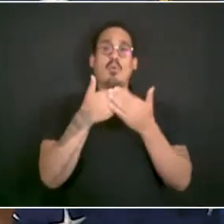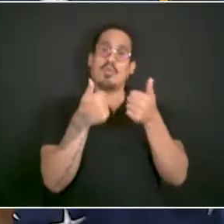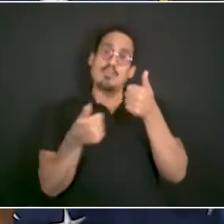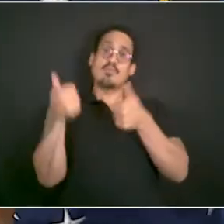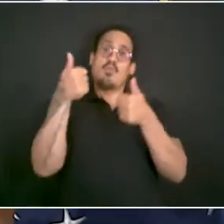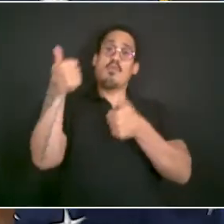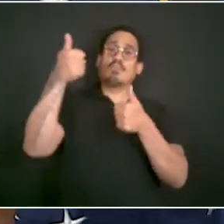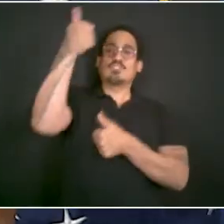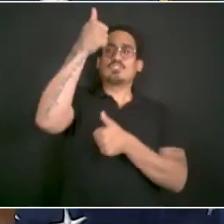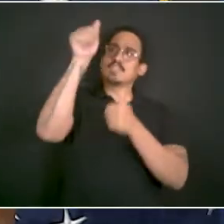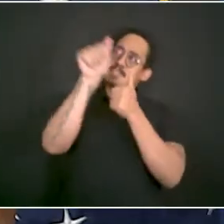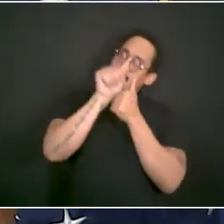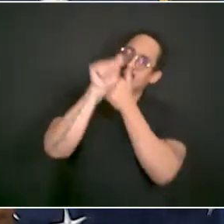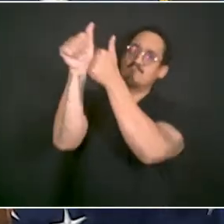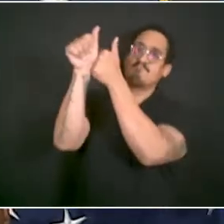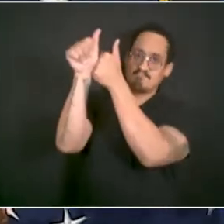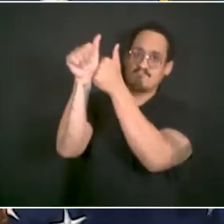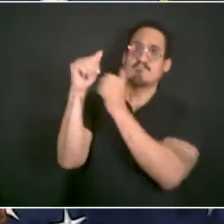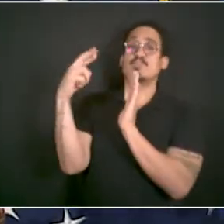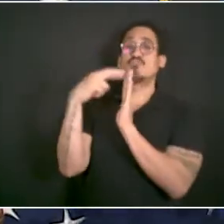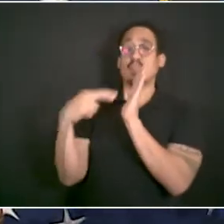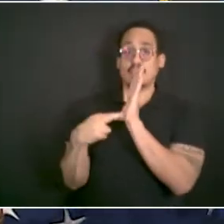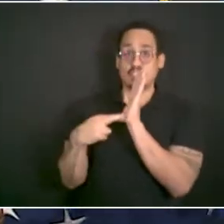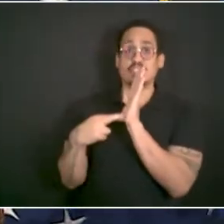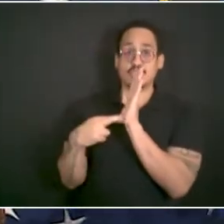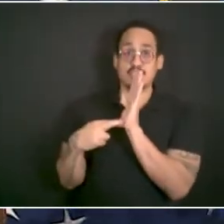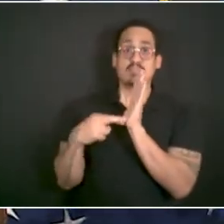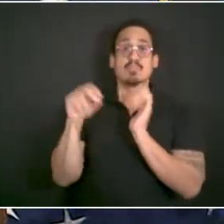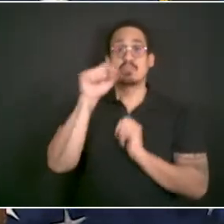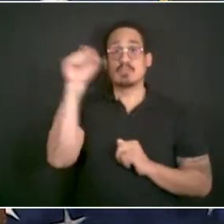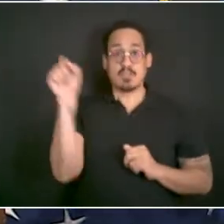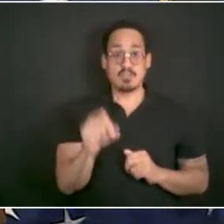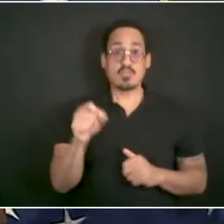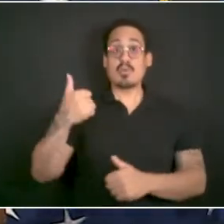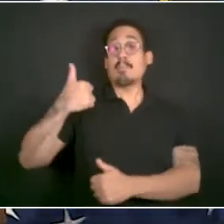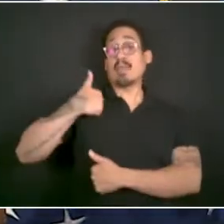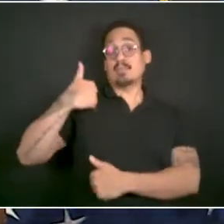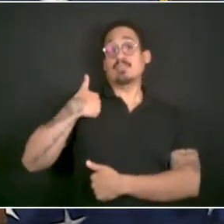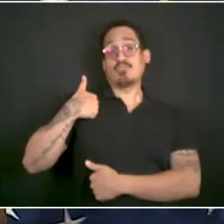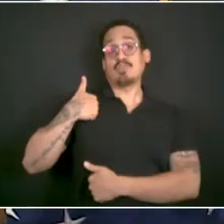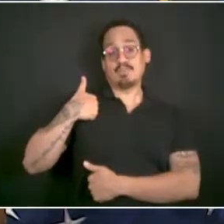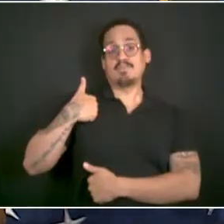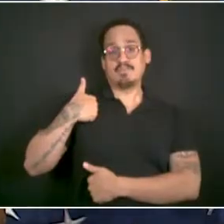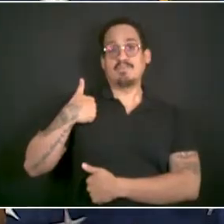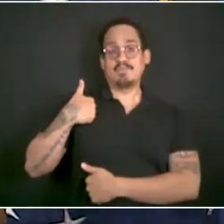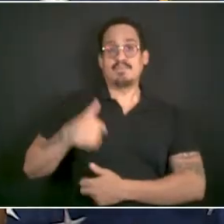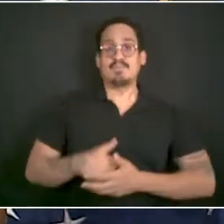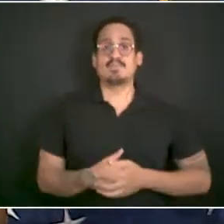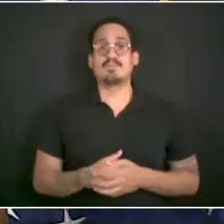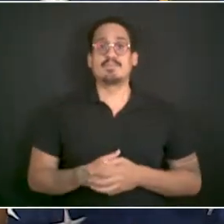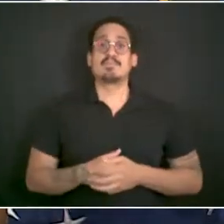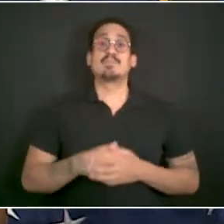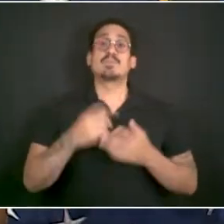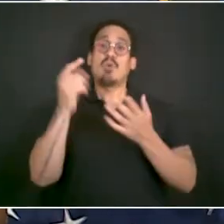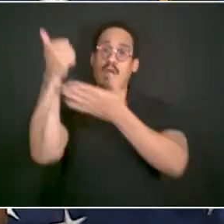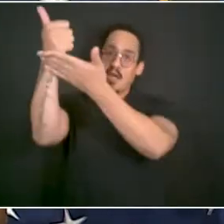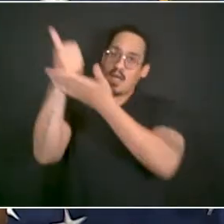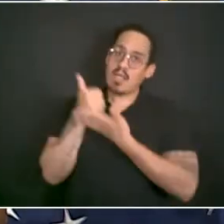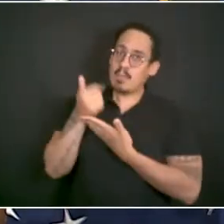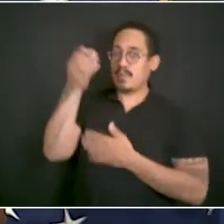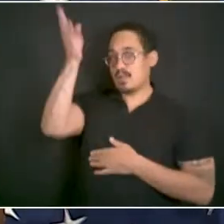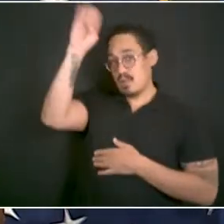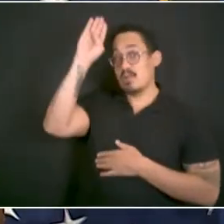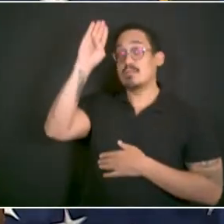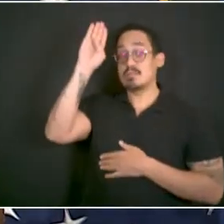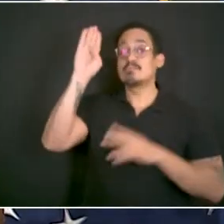code of military justice. So help me God. It's important because it transcends so much. I always say we do right